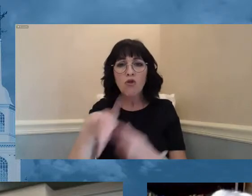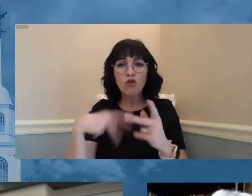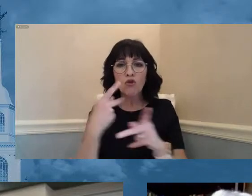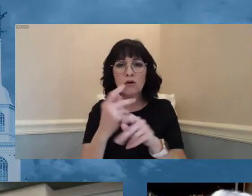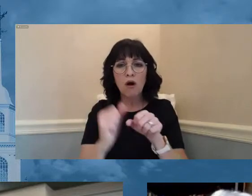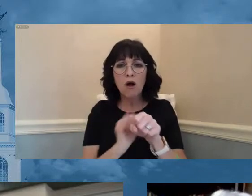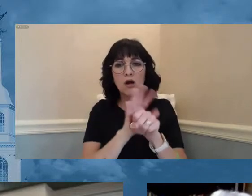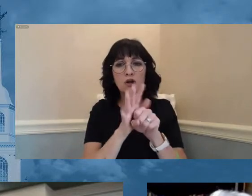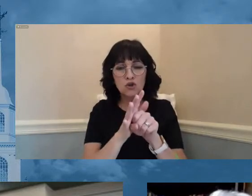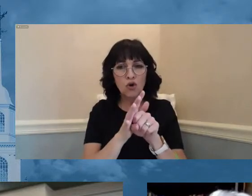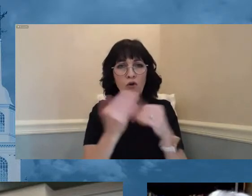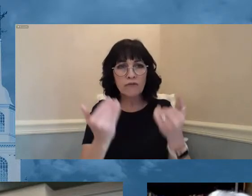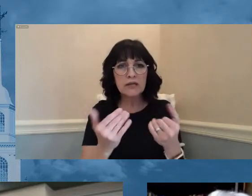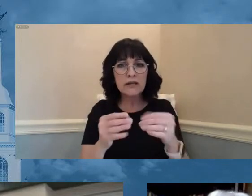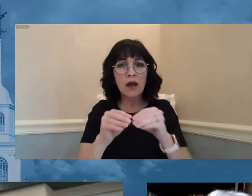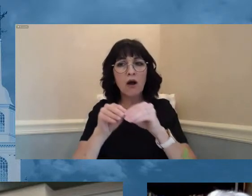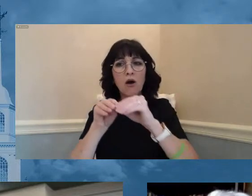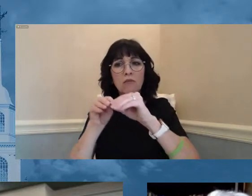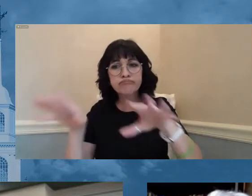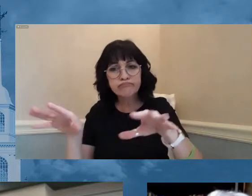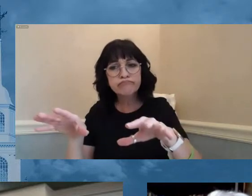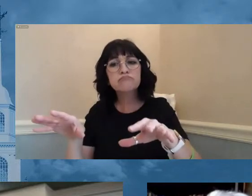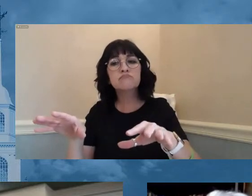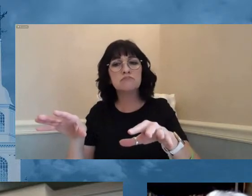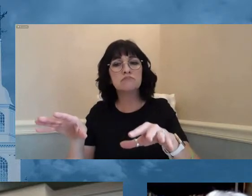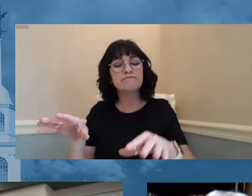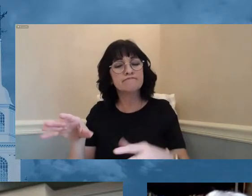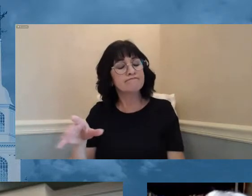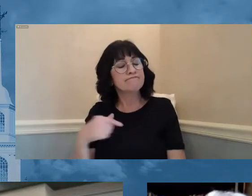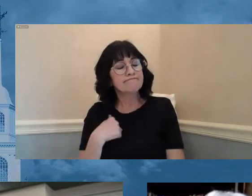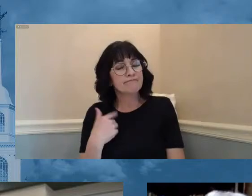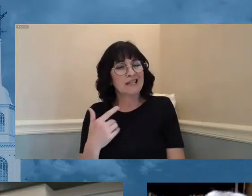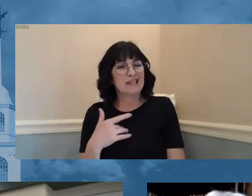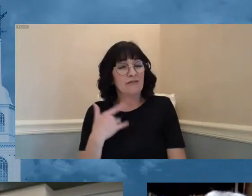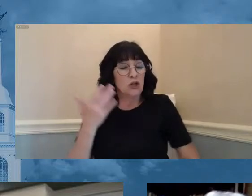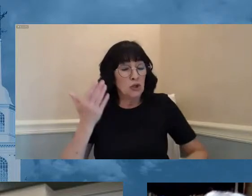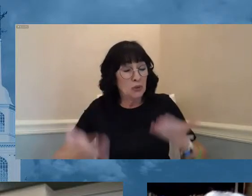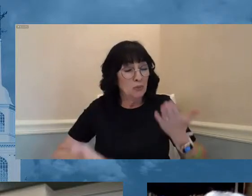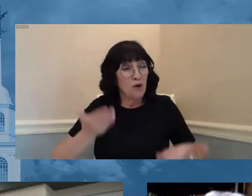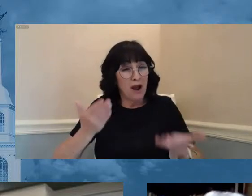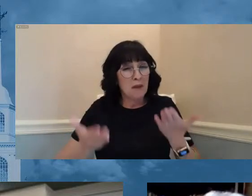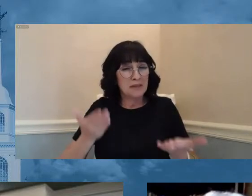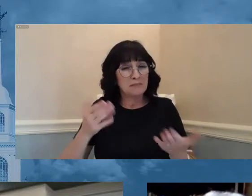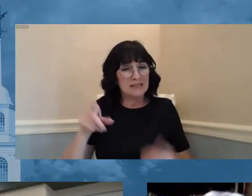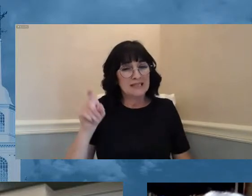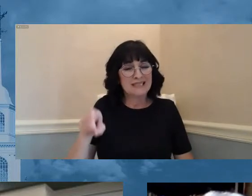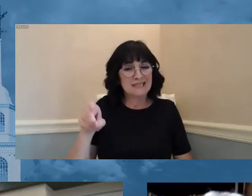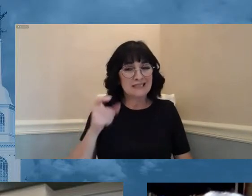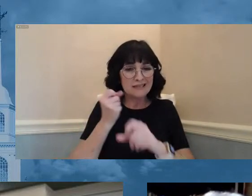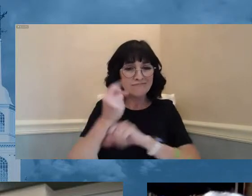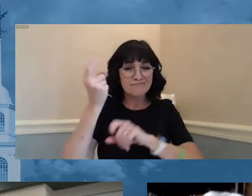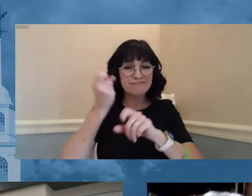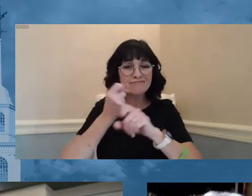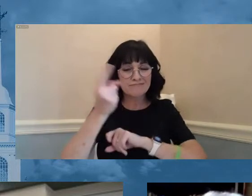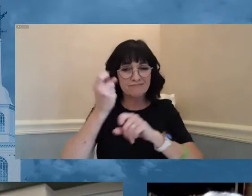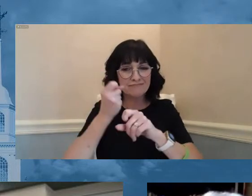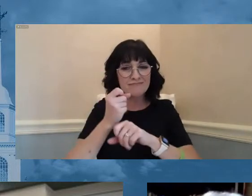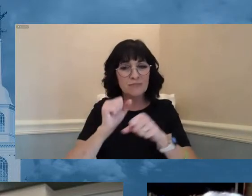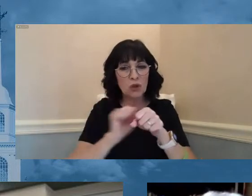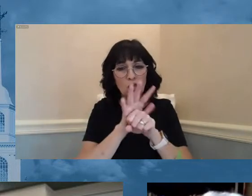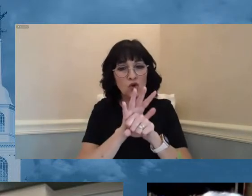we think it's likely that an annual booster shot is going to be necessary for this. And,